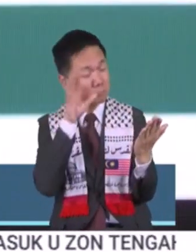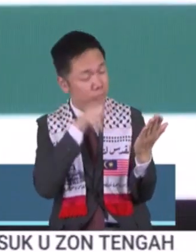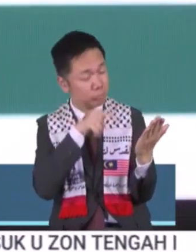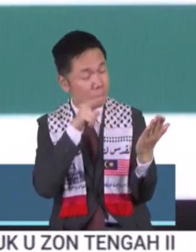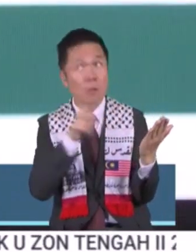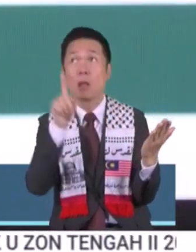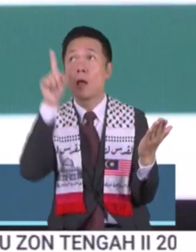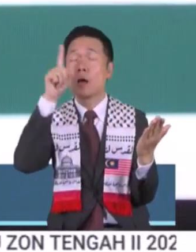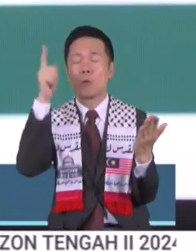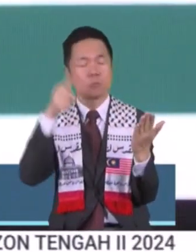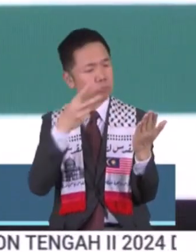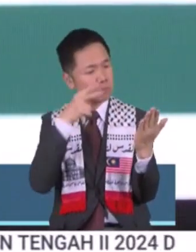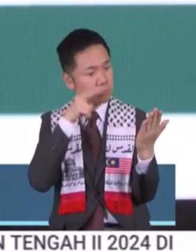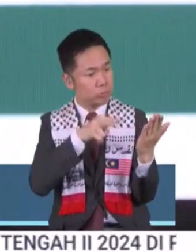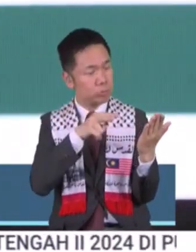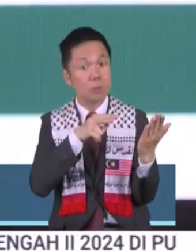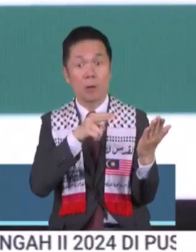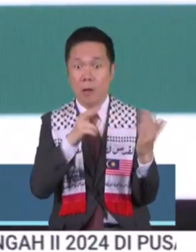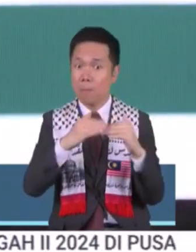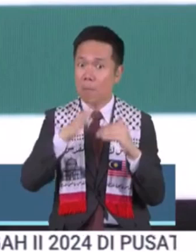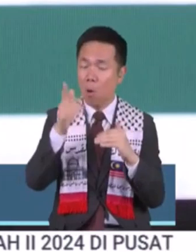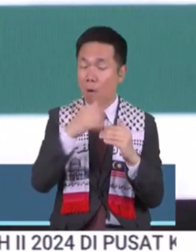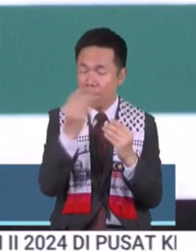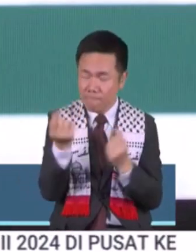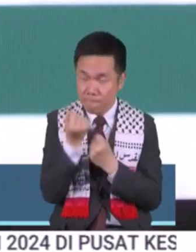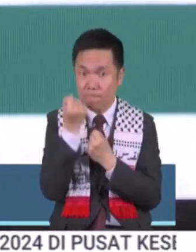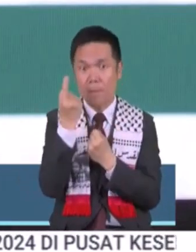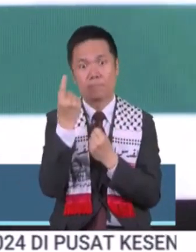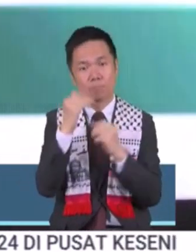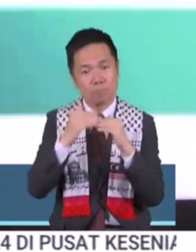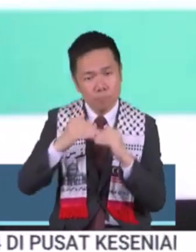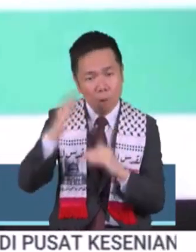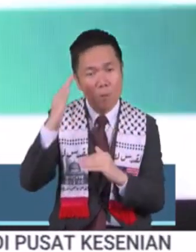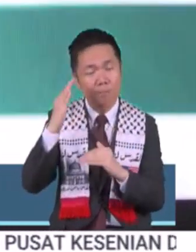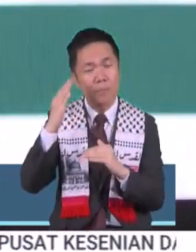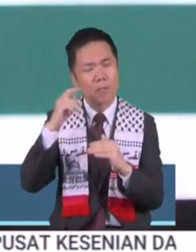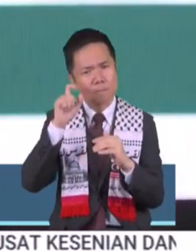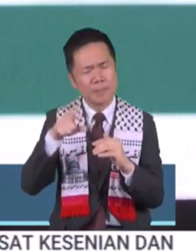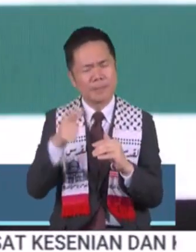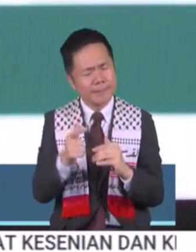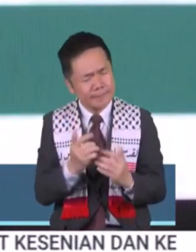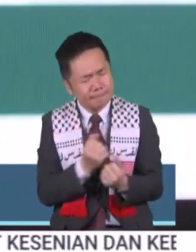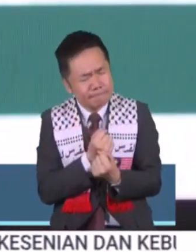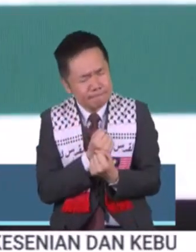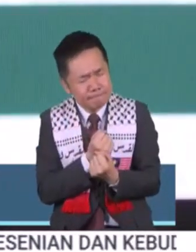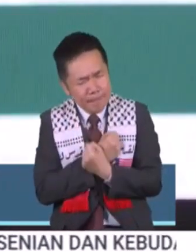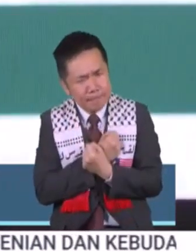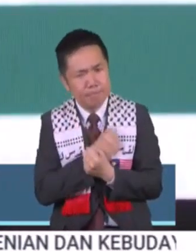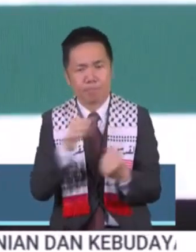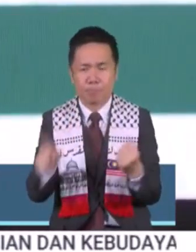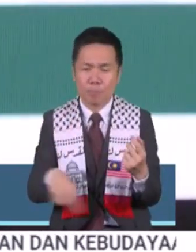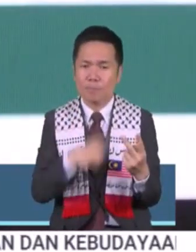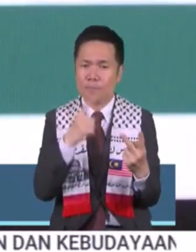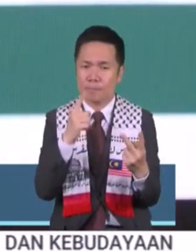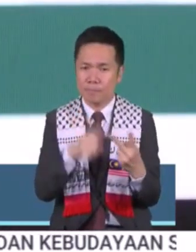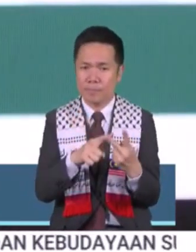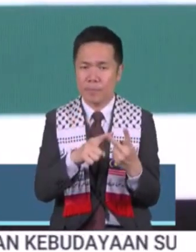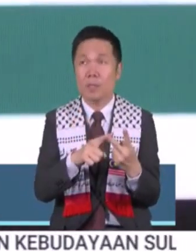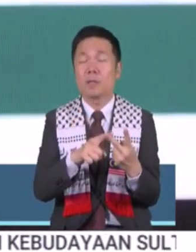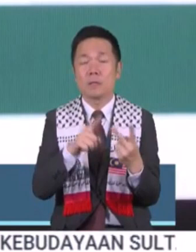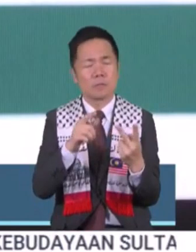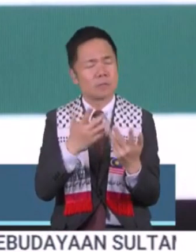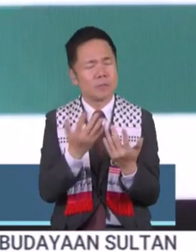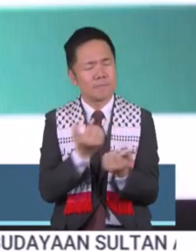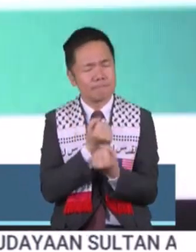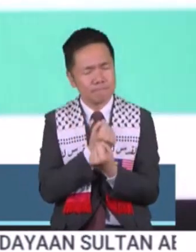wasallam, we want also to convey a message of affection, of